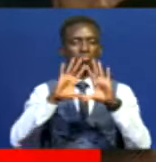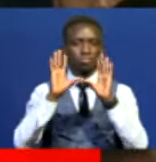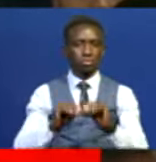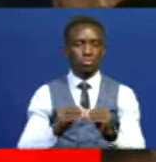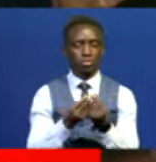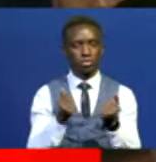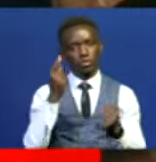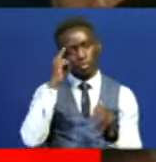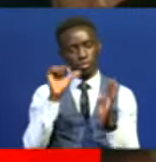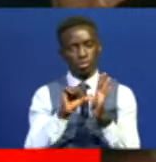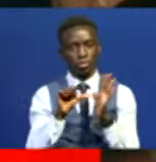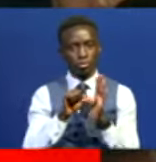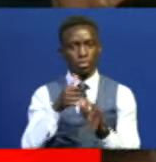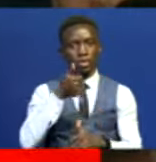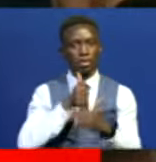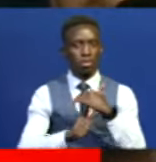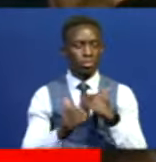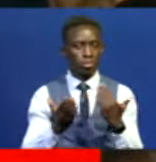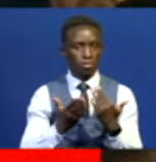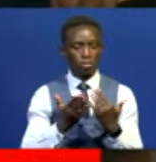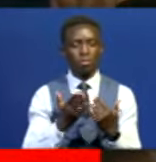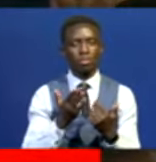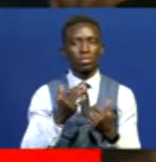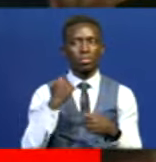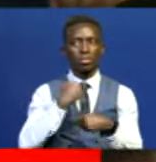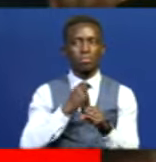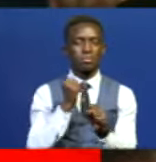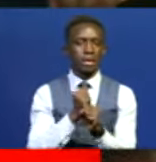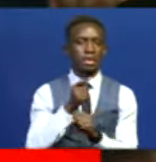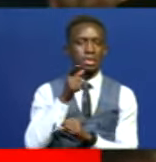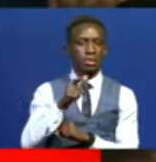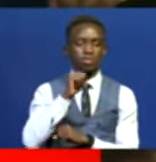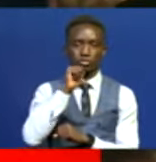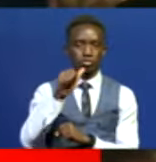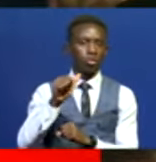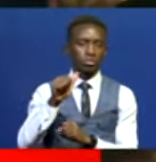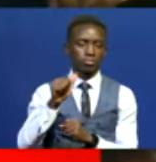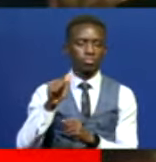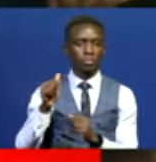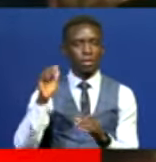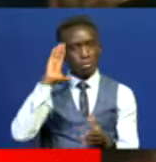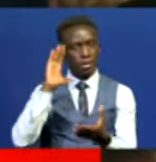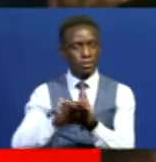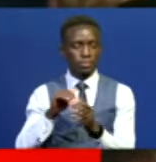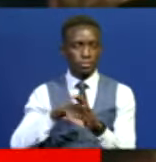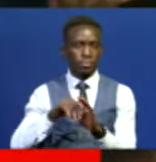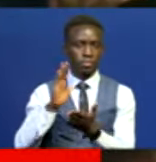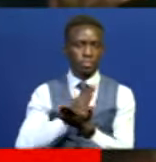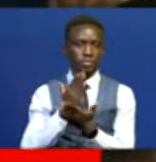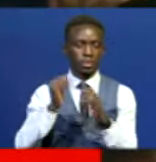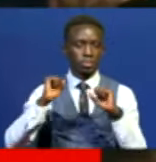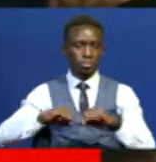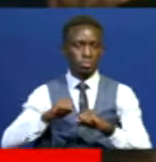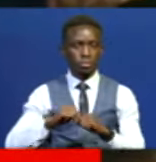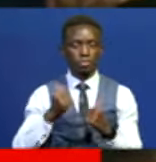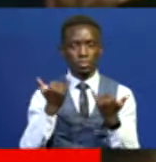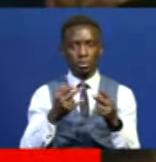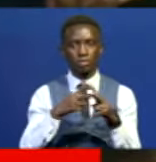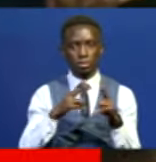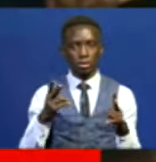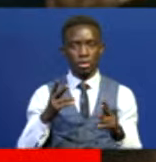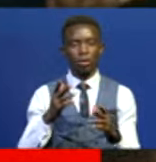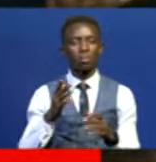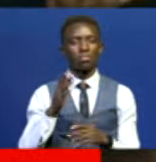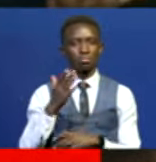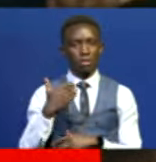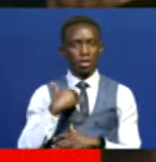problems undermining the sector's potential. To begin with, the cabinet has approved the write-off of